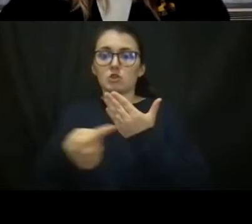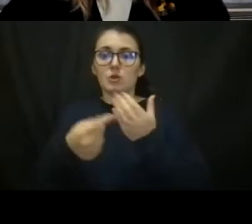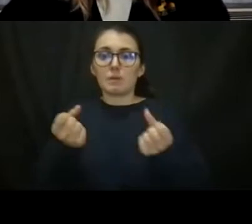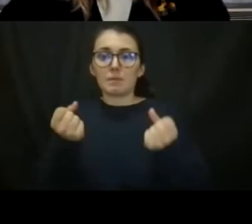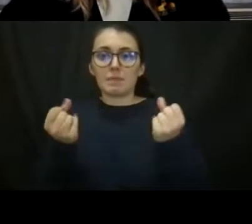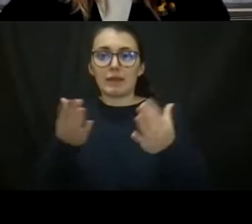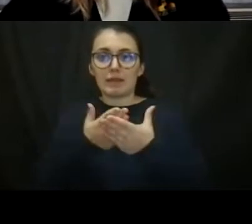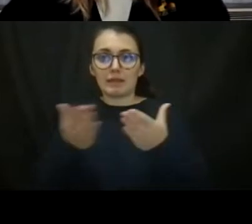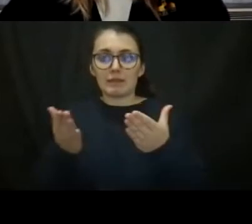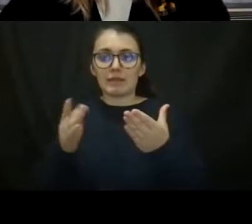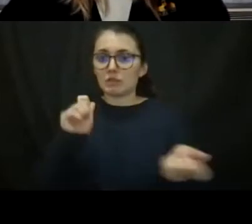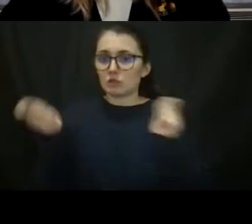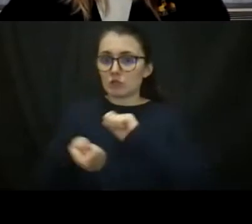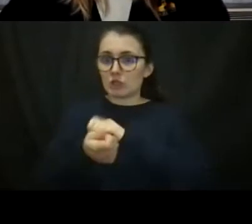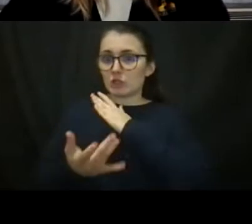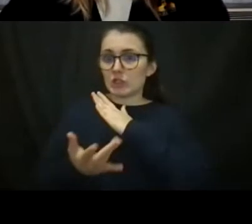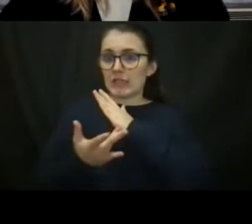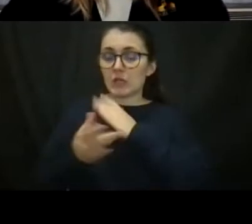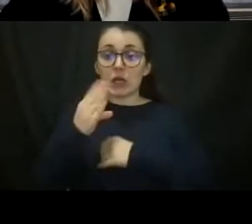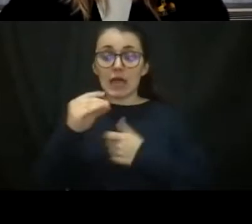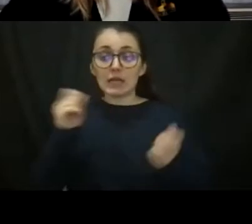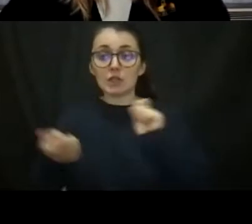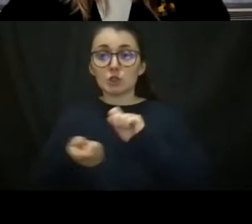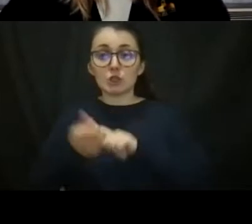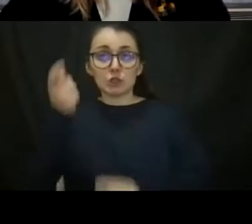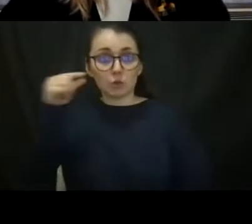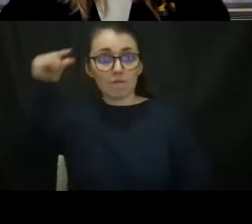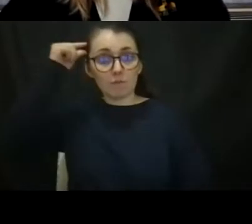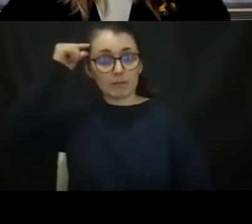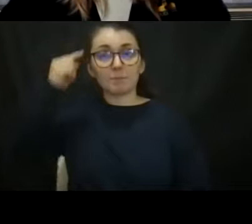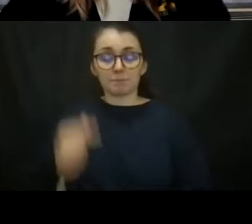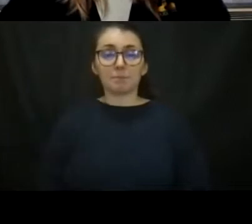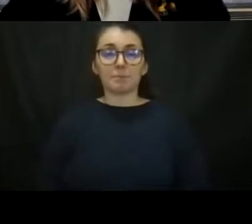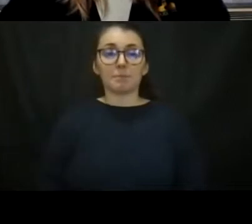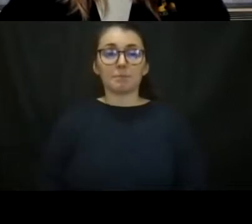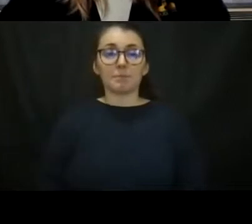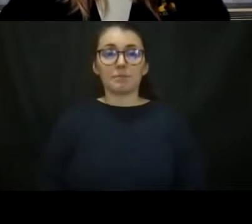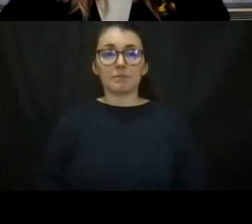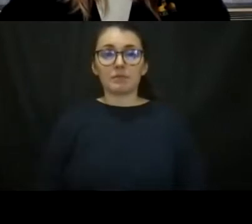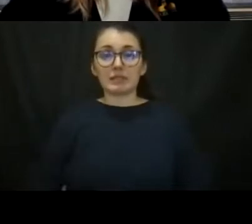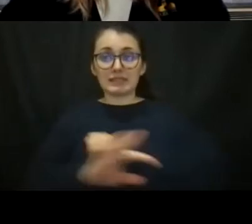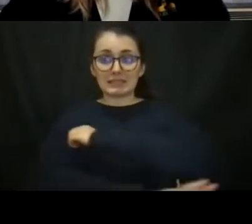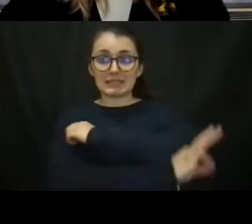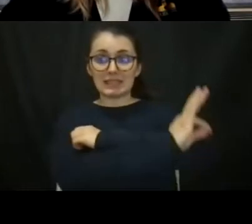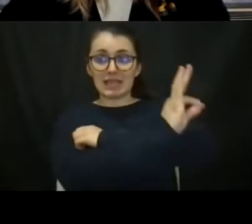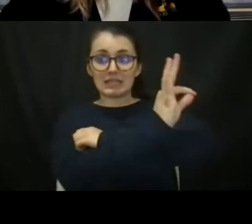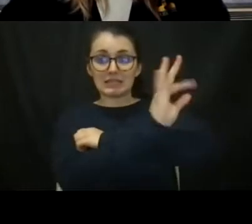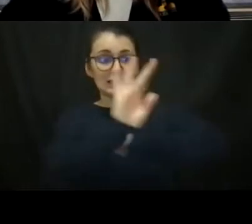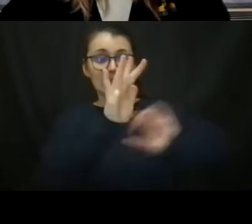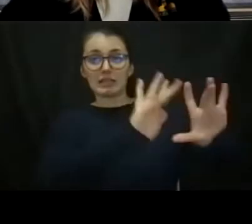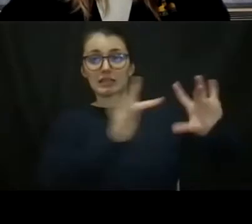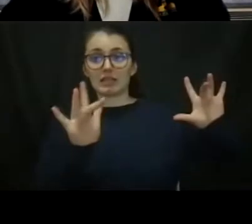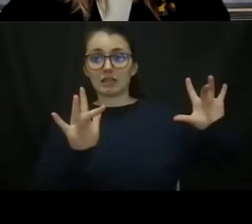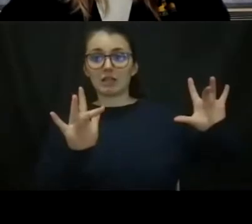in technology and also a change in government. Here you've got a setting sun. That's because Oregon is a